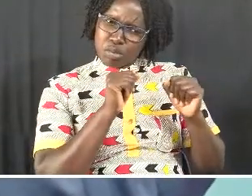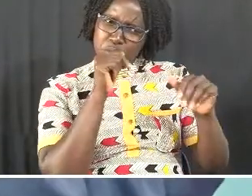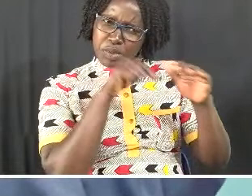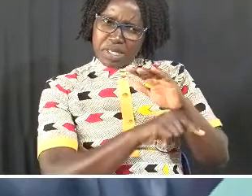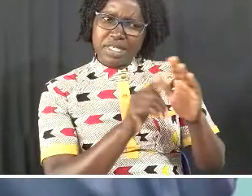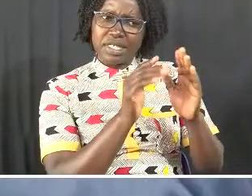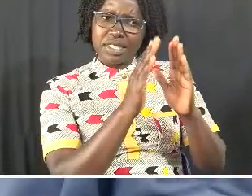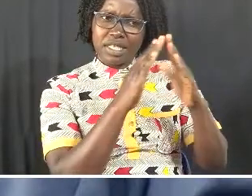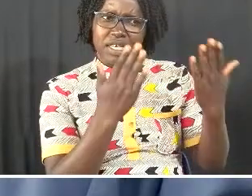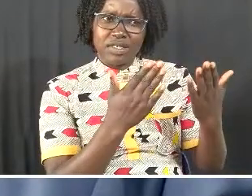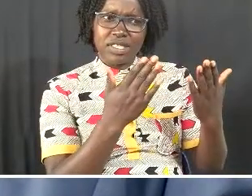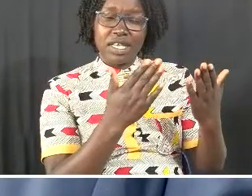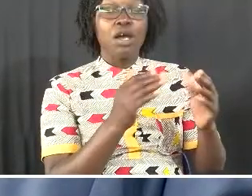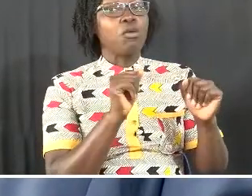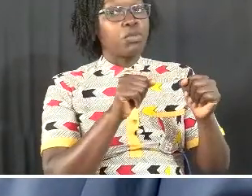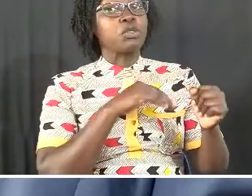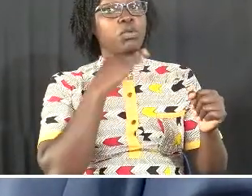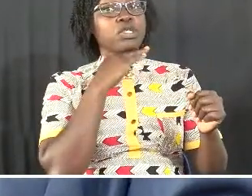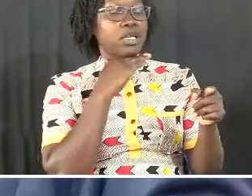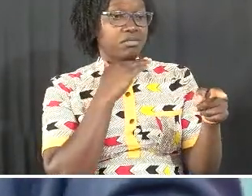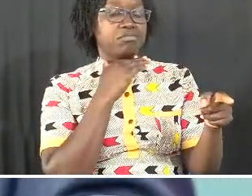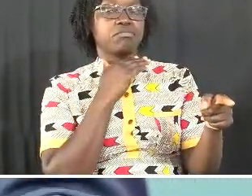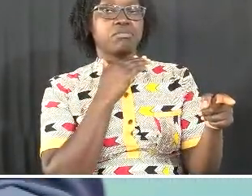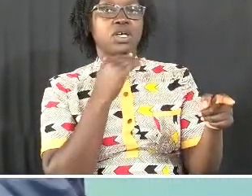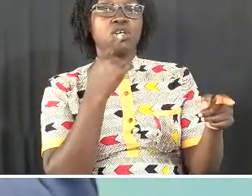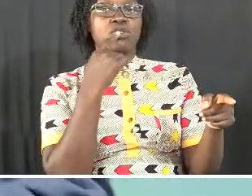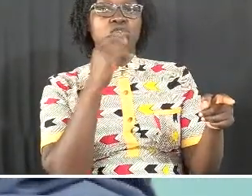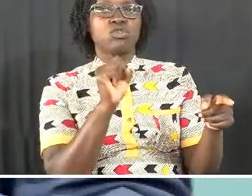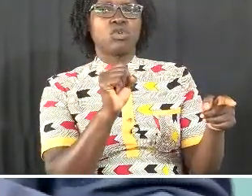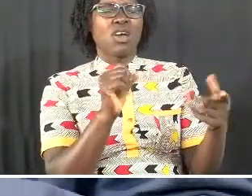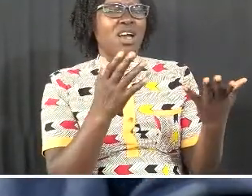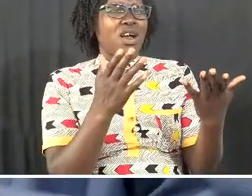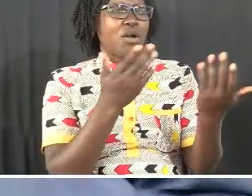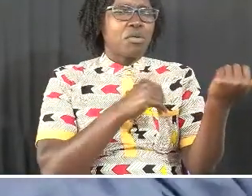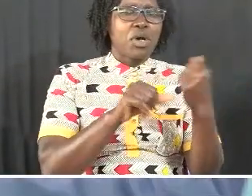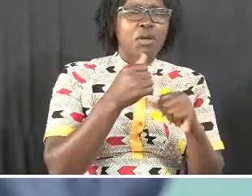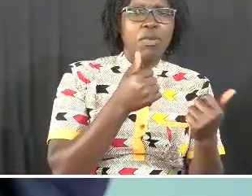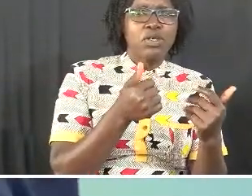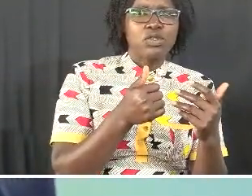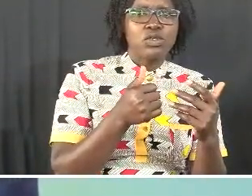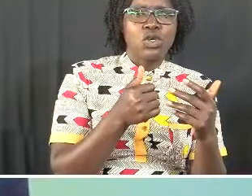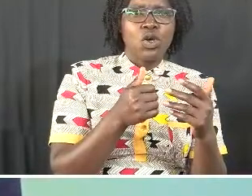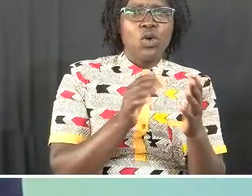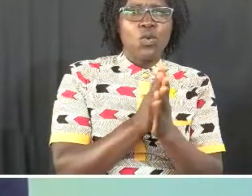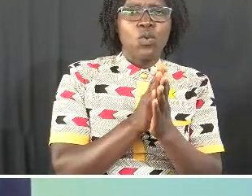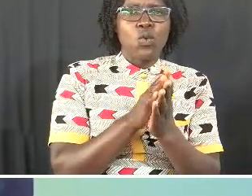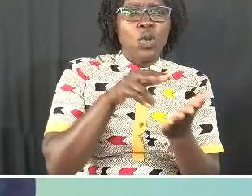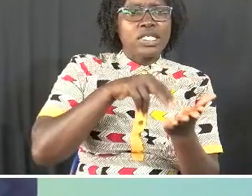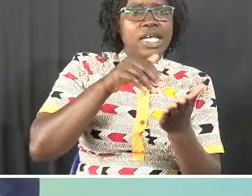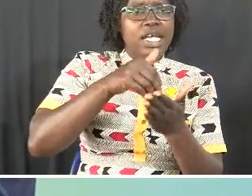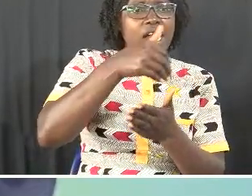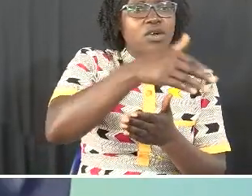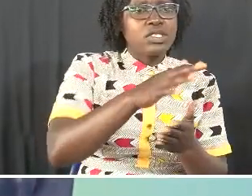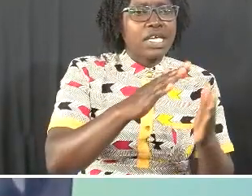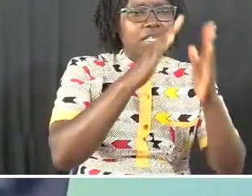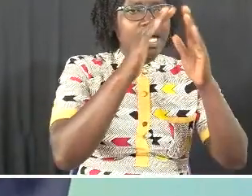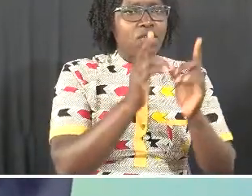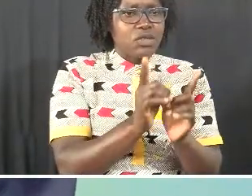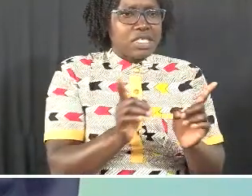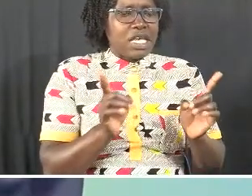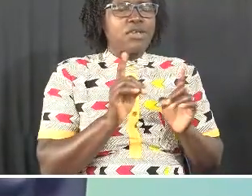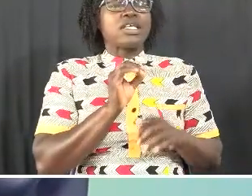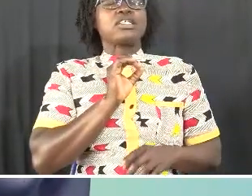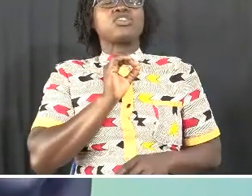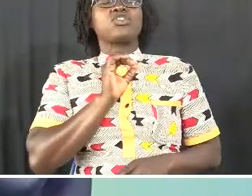house, they will lose their life. So how about we stand outside our own house and